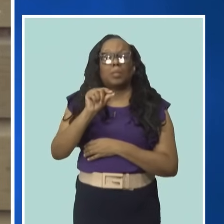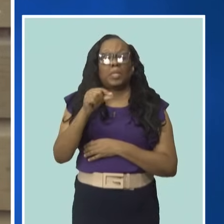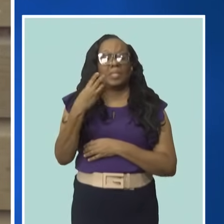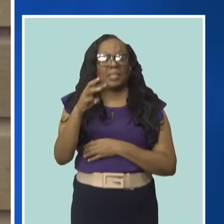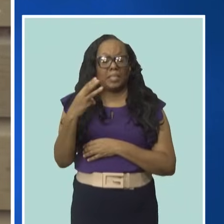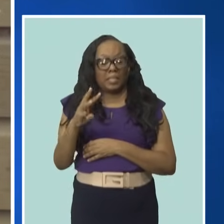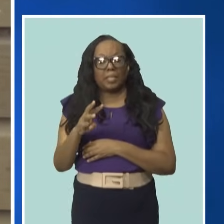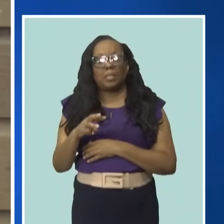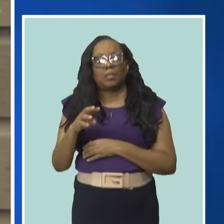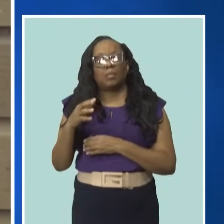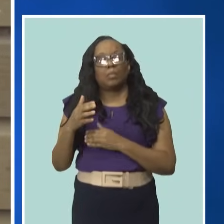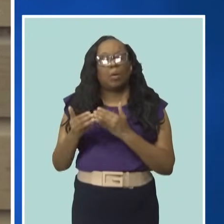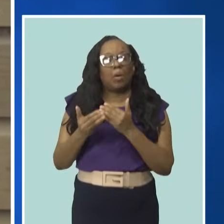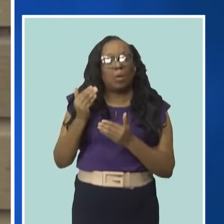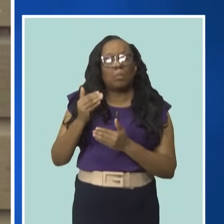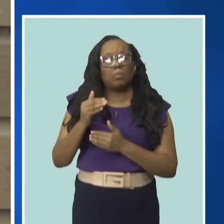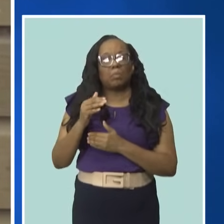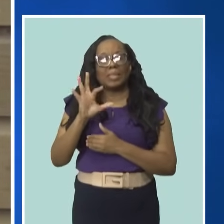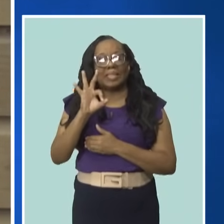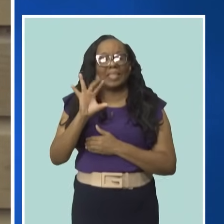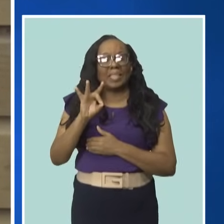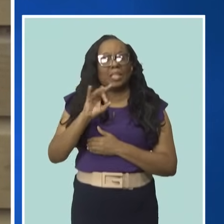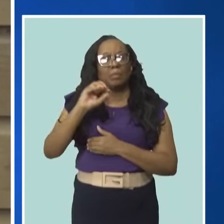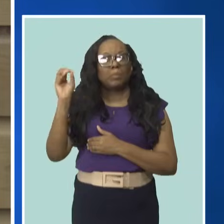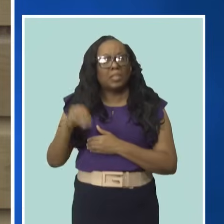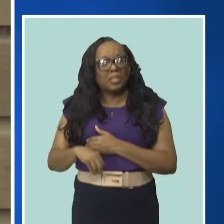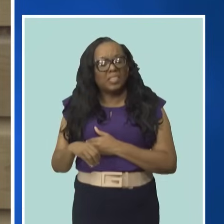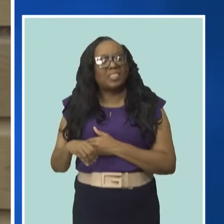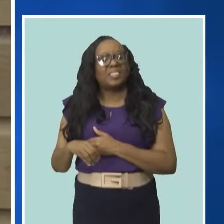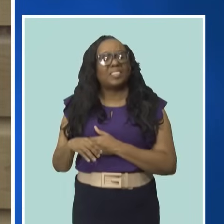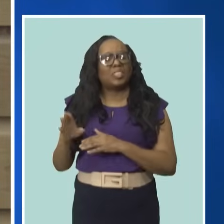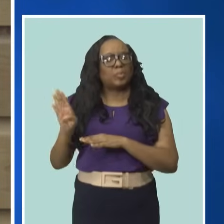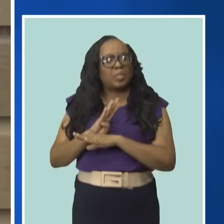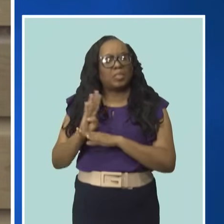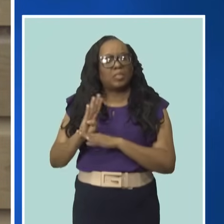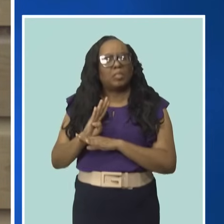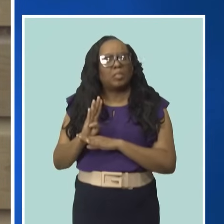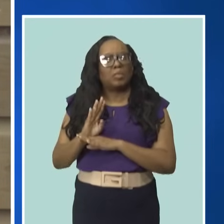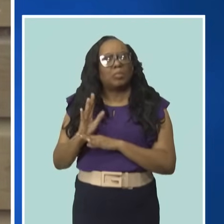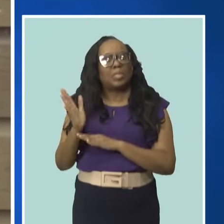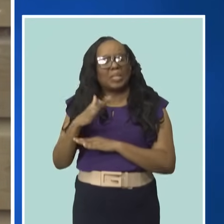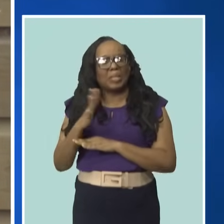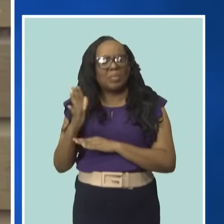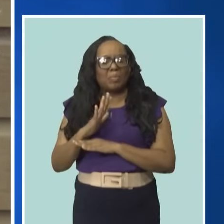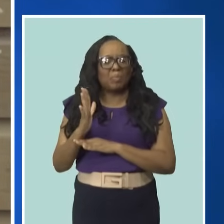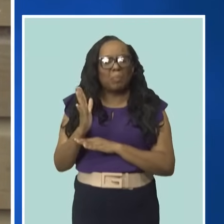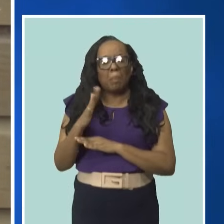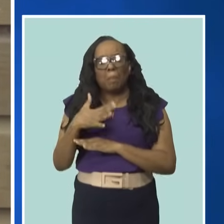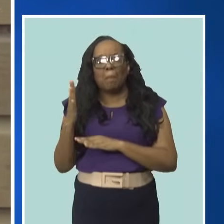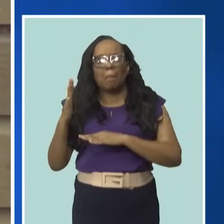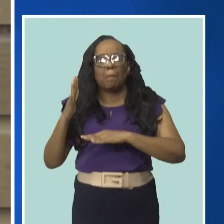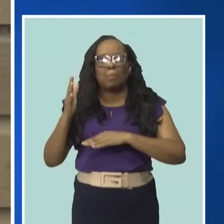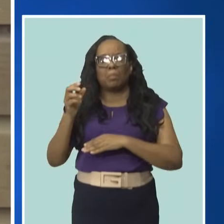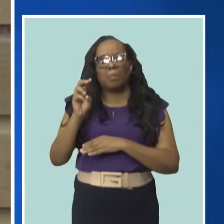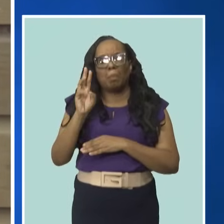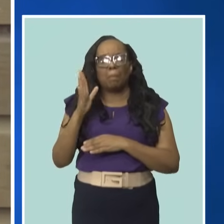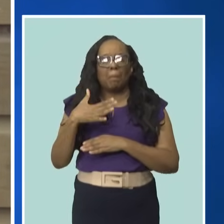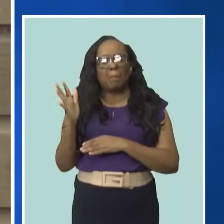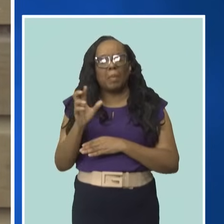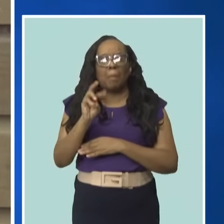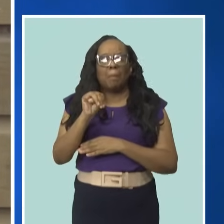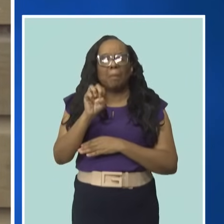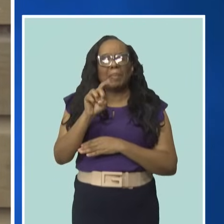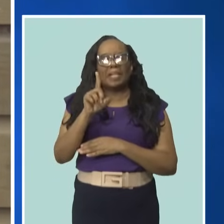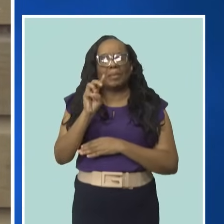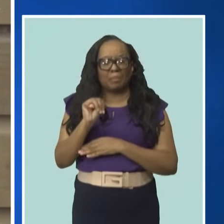98% of the entire business sector was in the micro, small, and medium-sized category. Now in 2025, we expect to